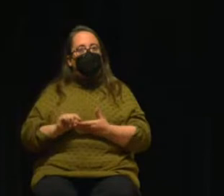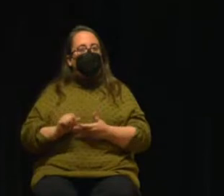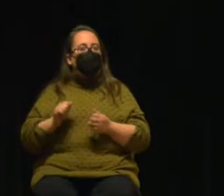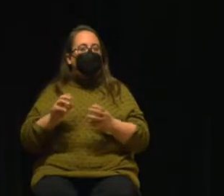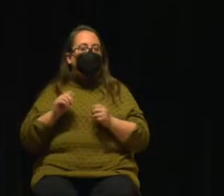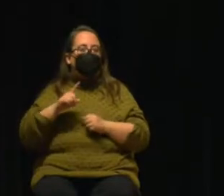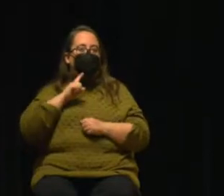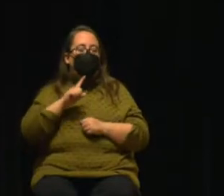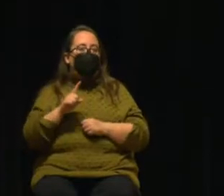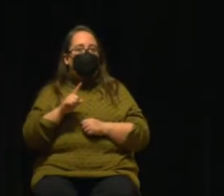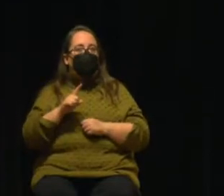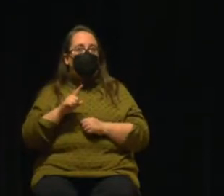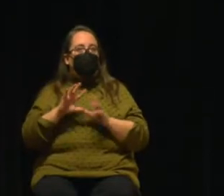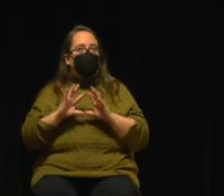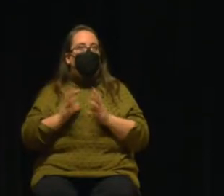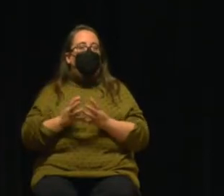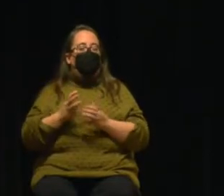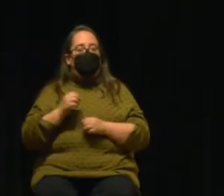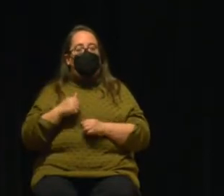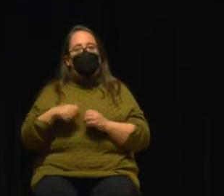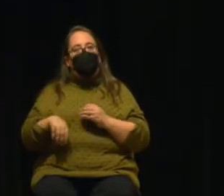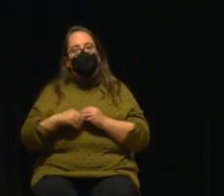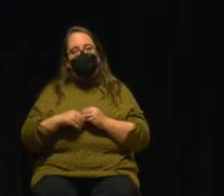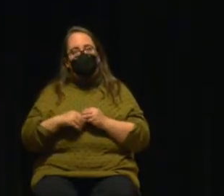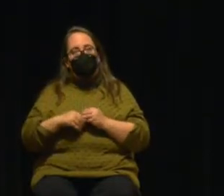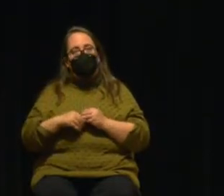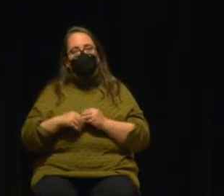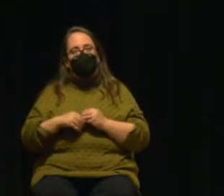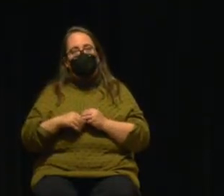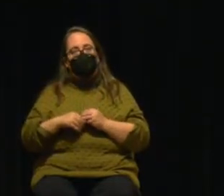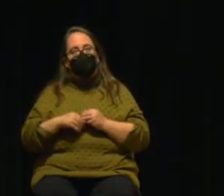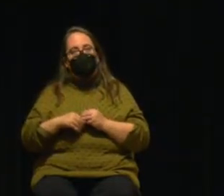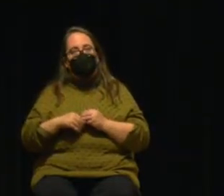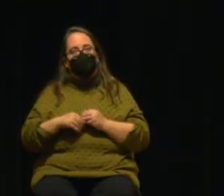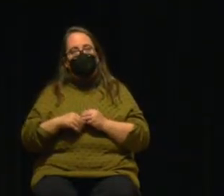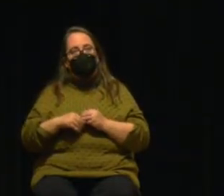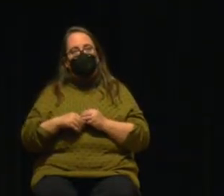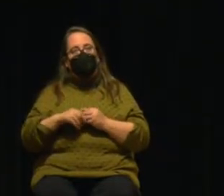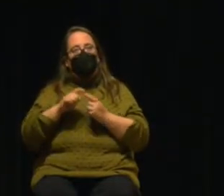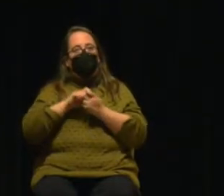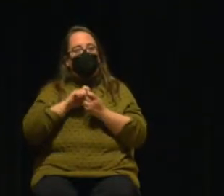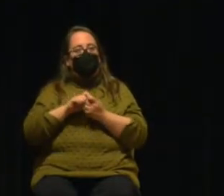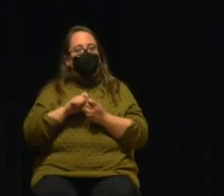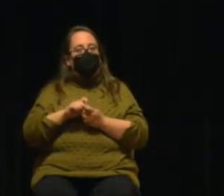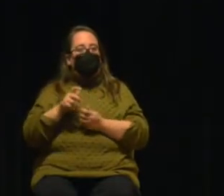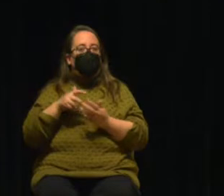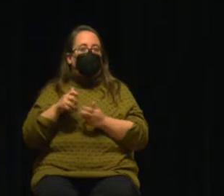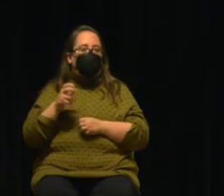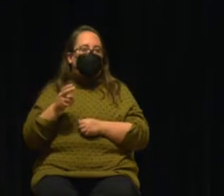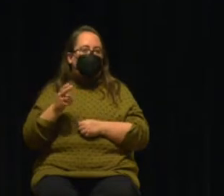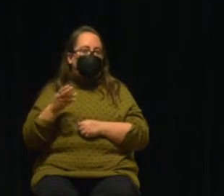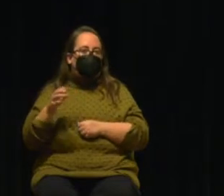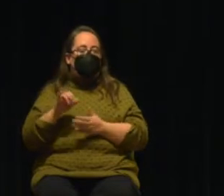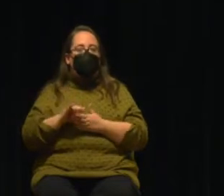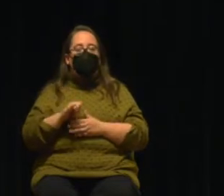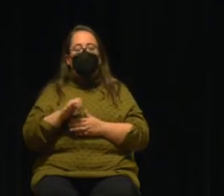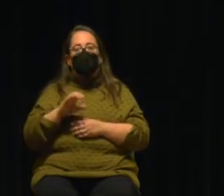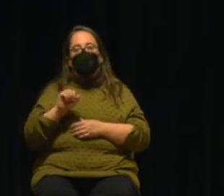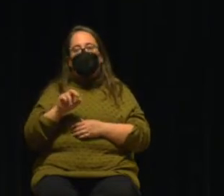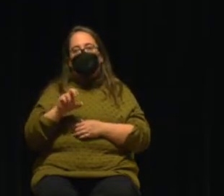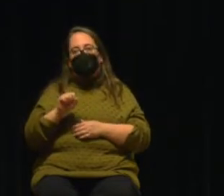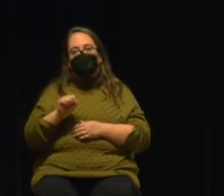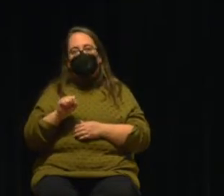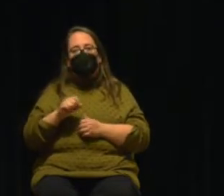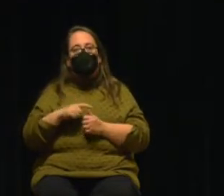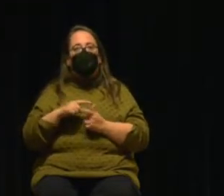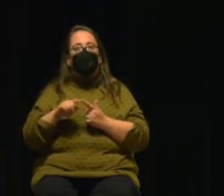really is a whole host of things. And I would add, you know, the sort of nitty gritty social history things like censuses,